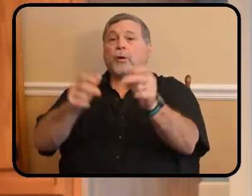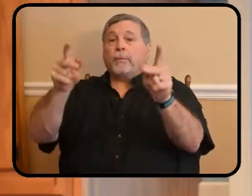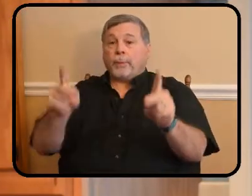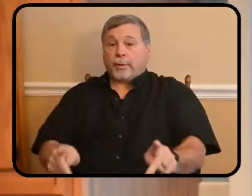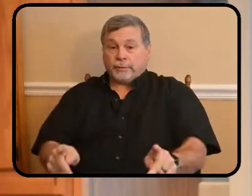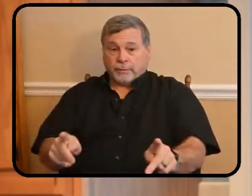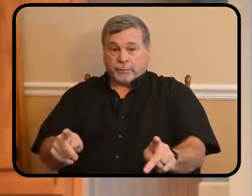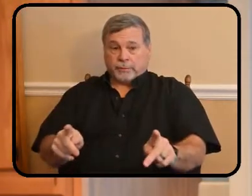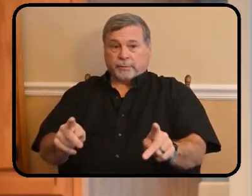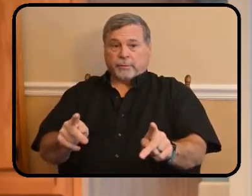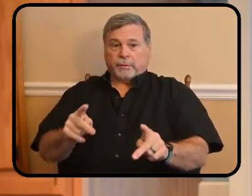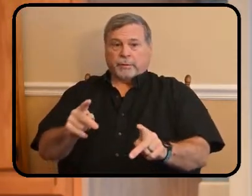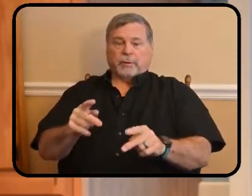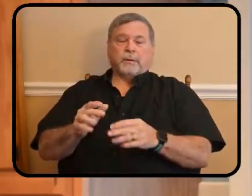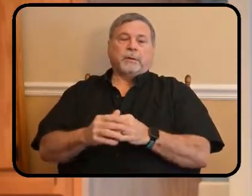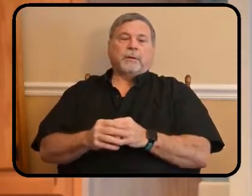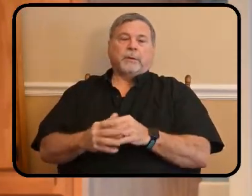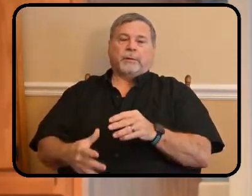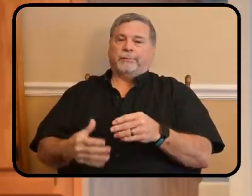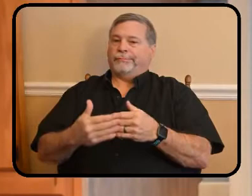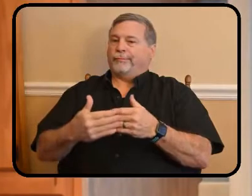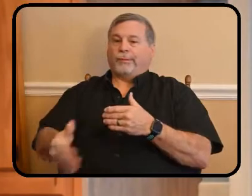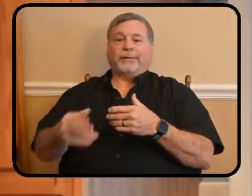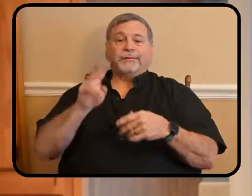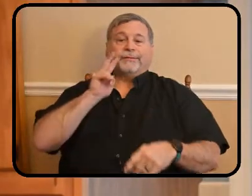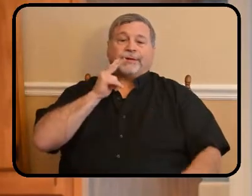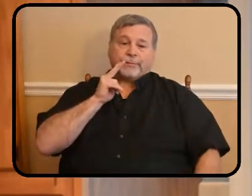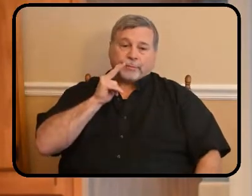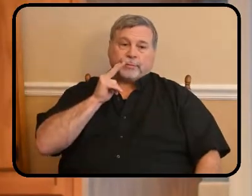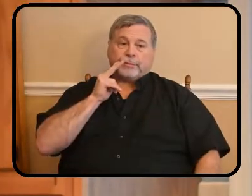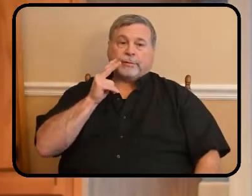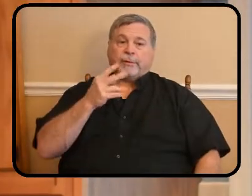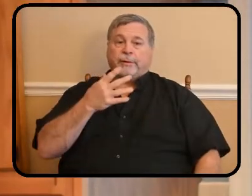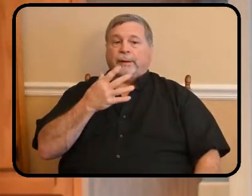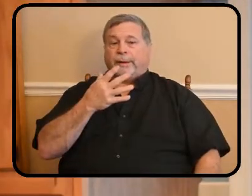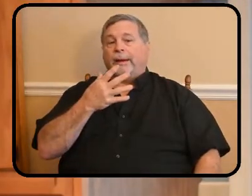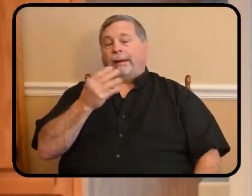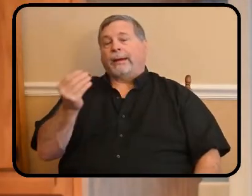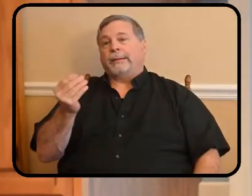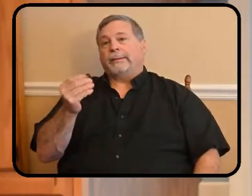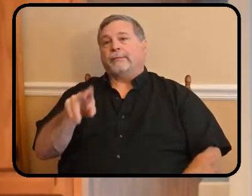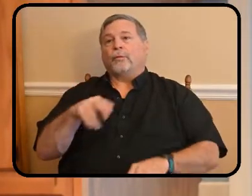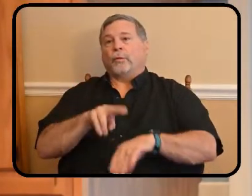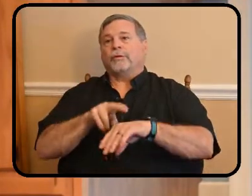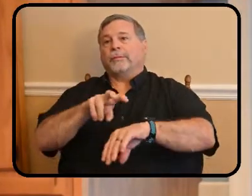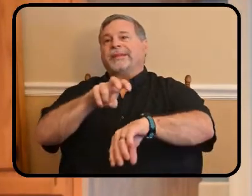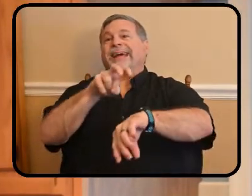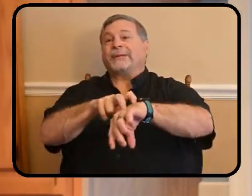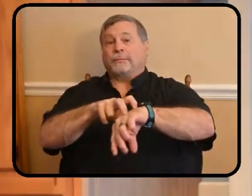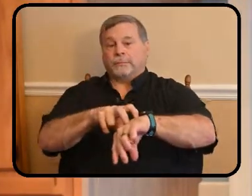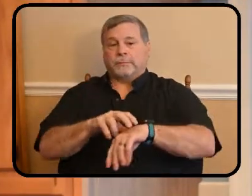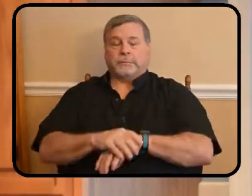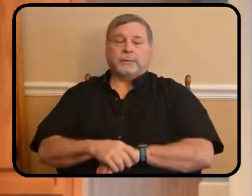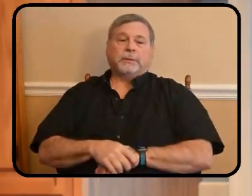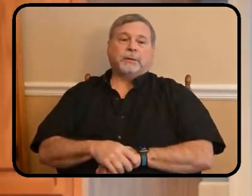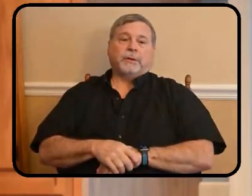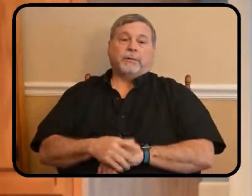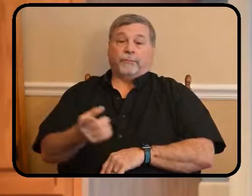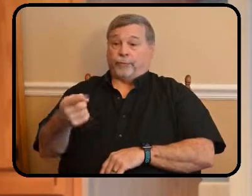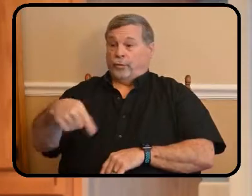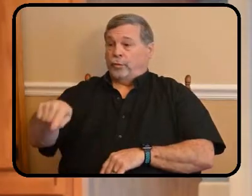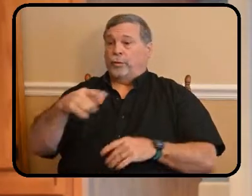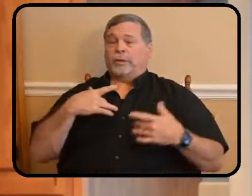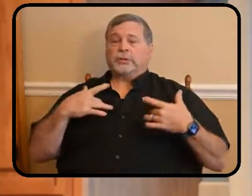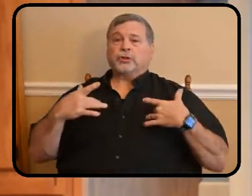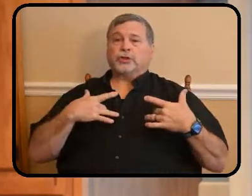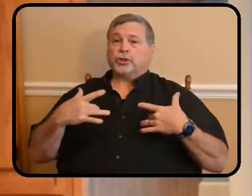2 tablespoons of sausage, and the rest is vegetables and of course the potatoes. Now, for those who are